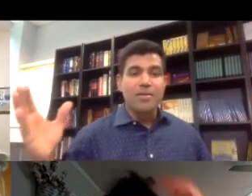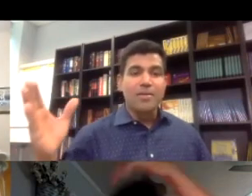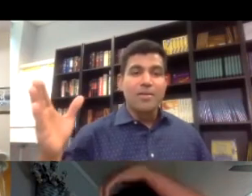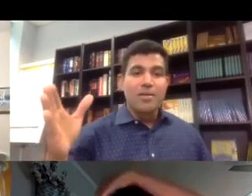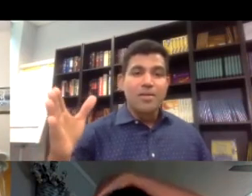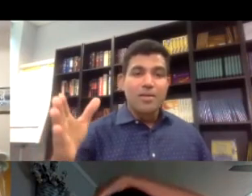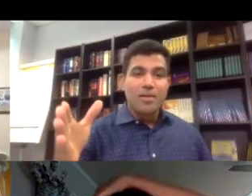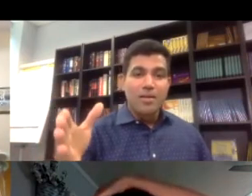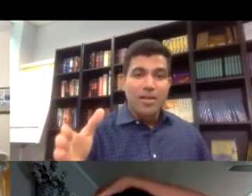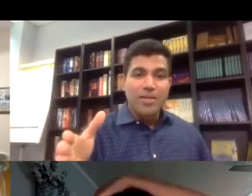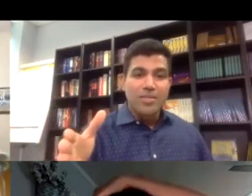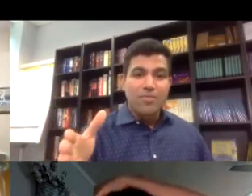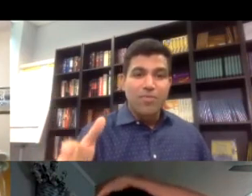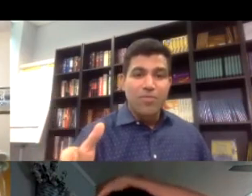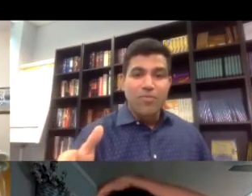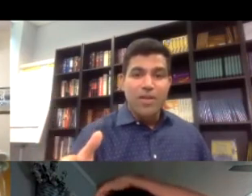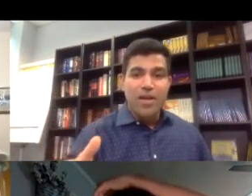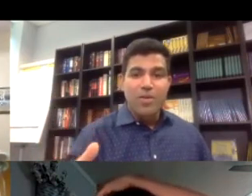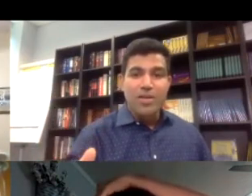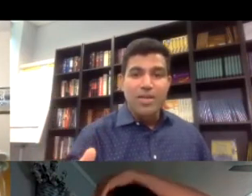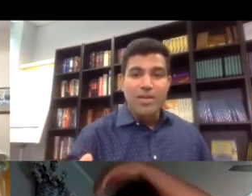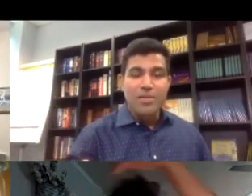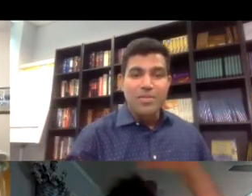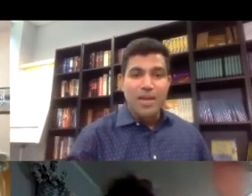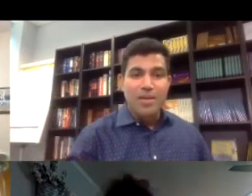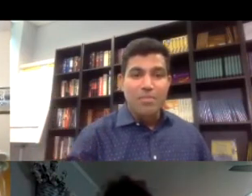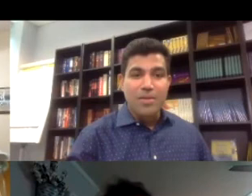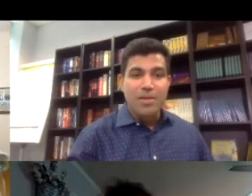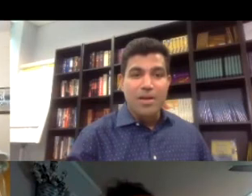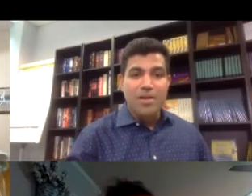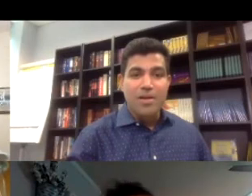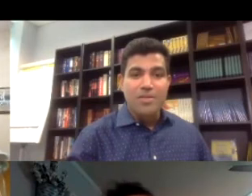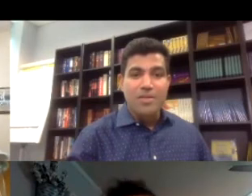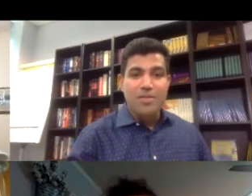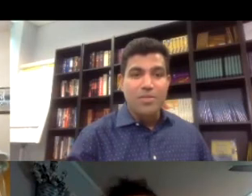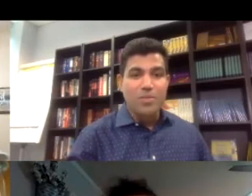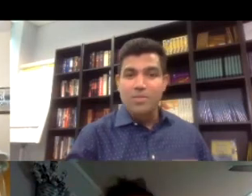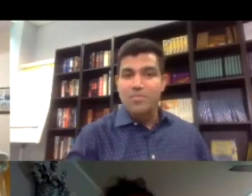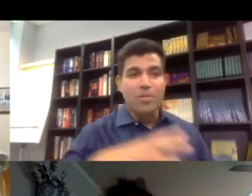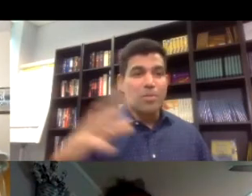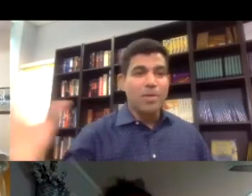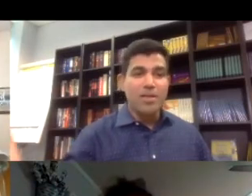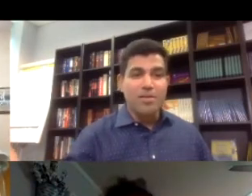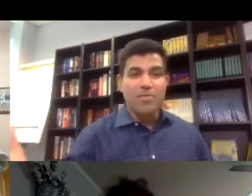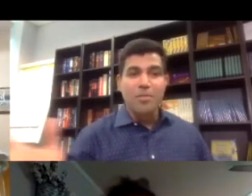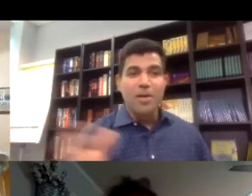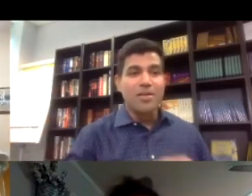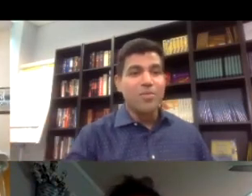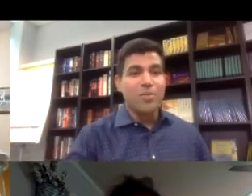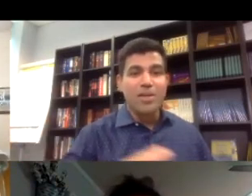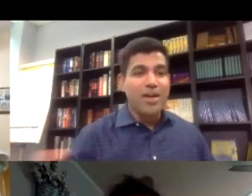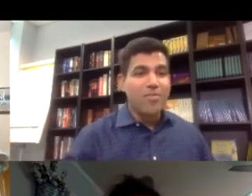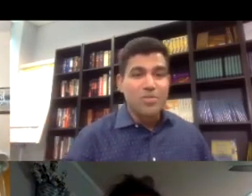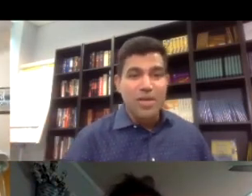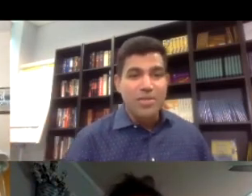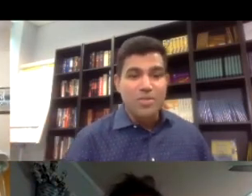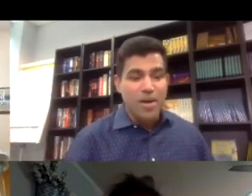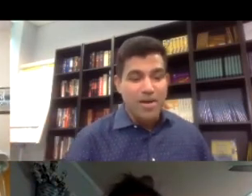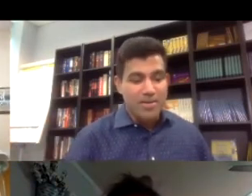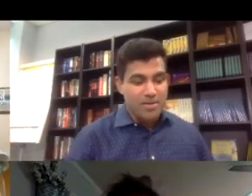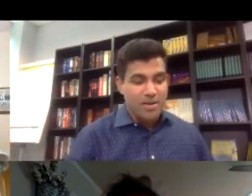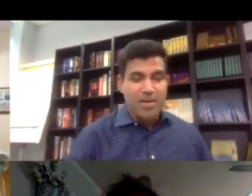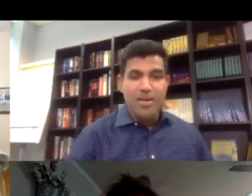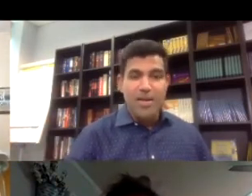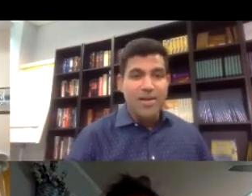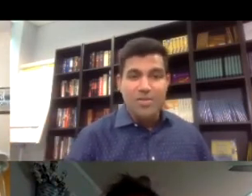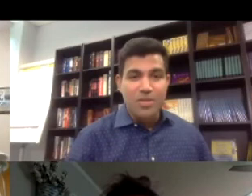planet, let's fulfill our kingdom assignment God has given to us from the beginning of time, and he will never change his